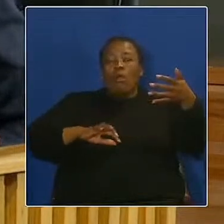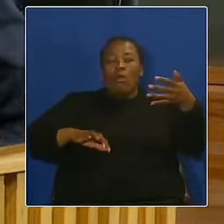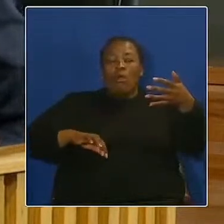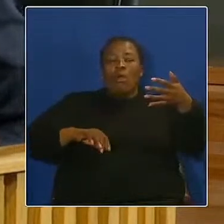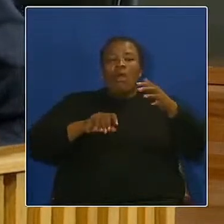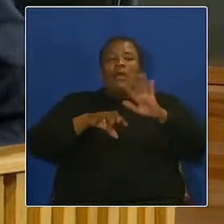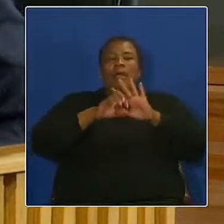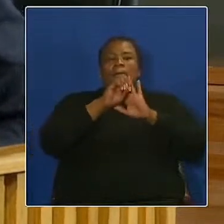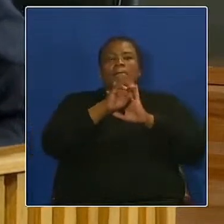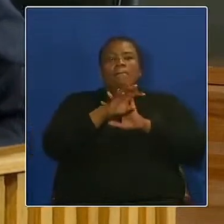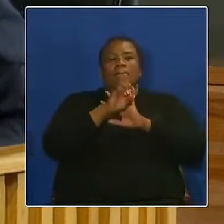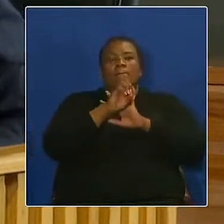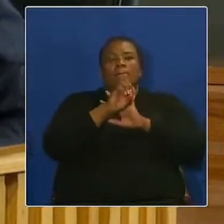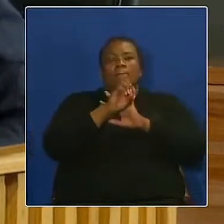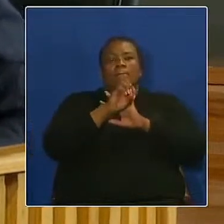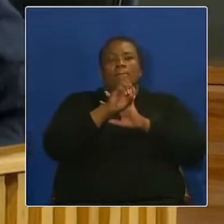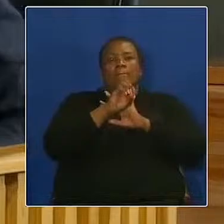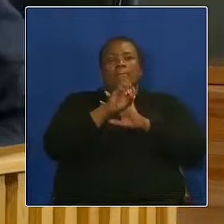media